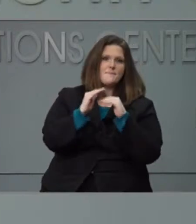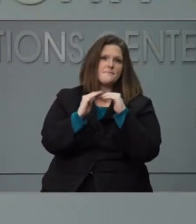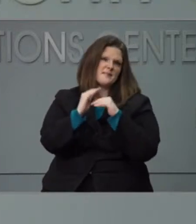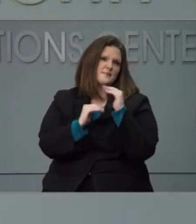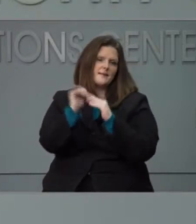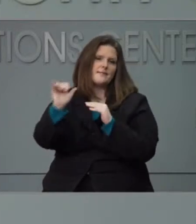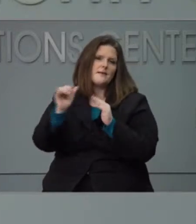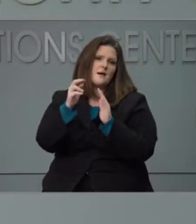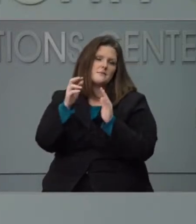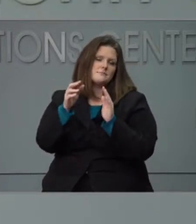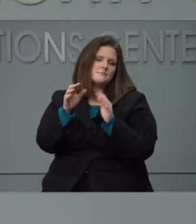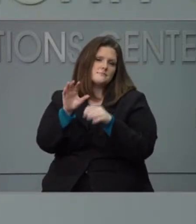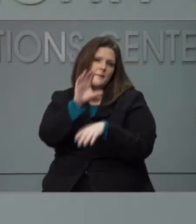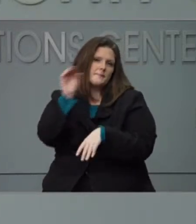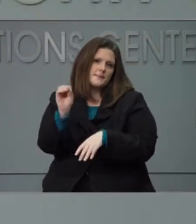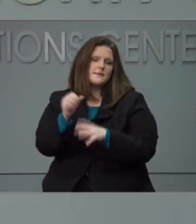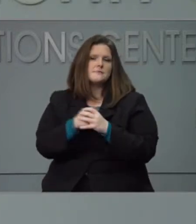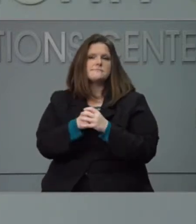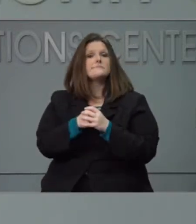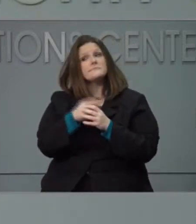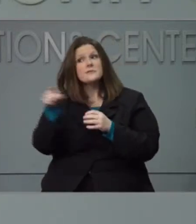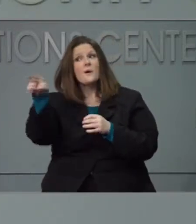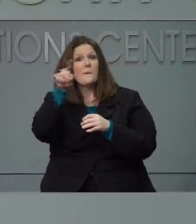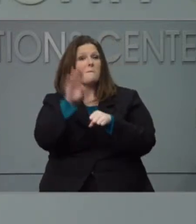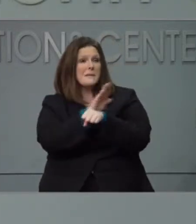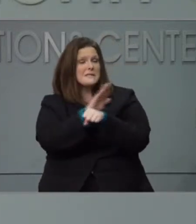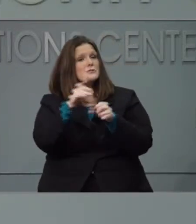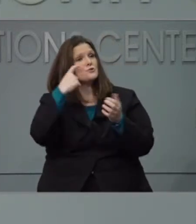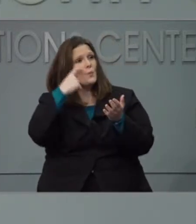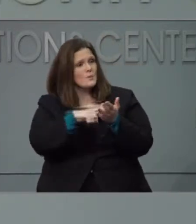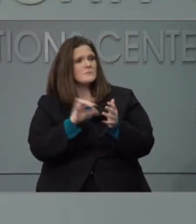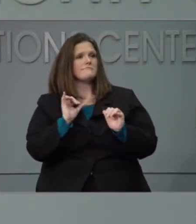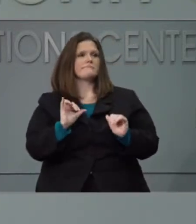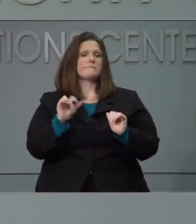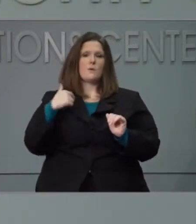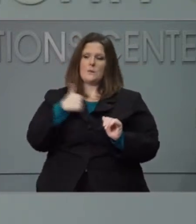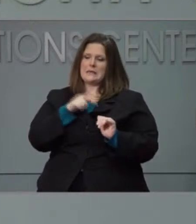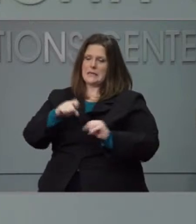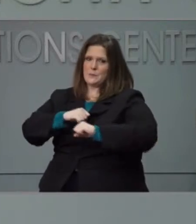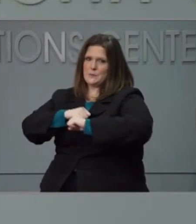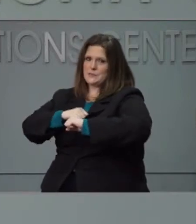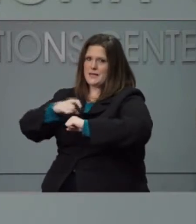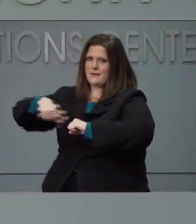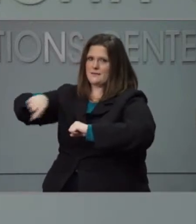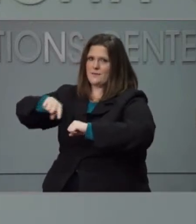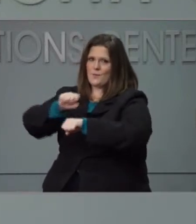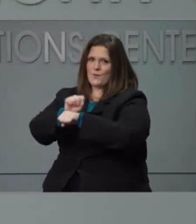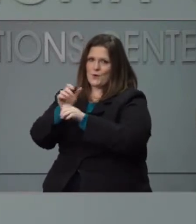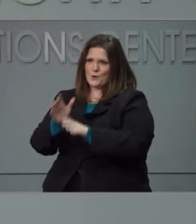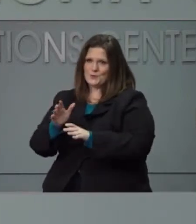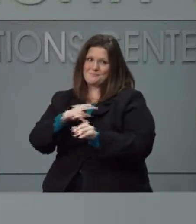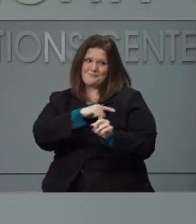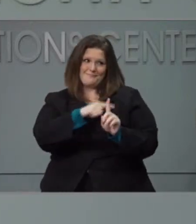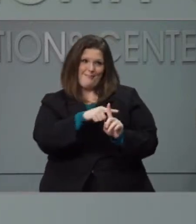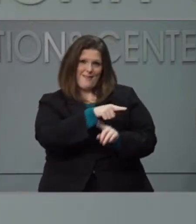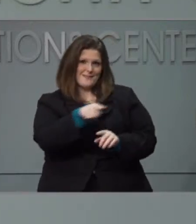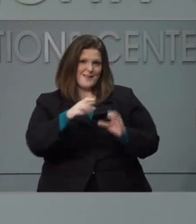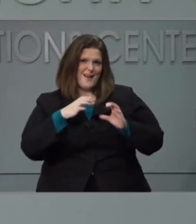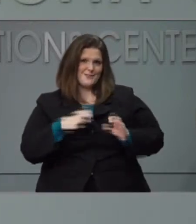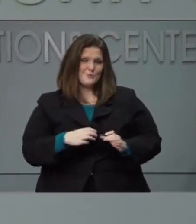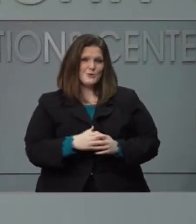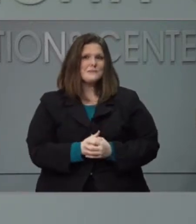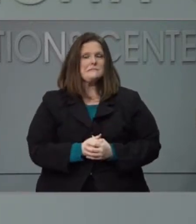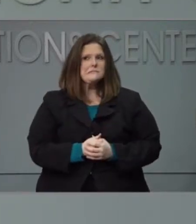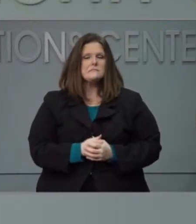seeing more and more businesses understand that they need their own employees protected, that they want to protect their customers, and it increases